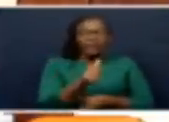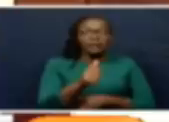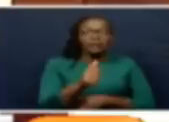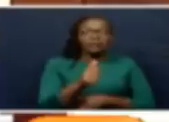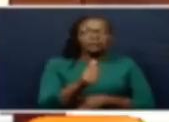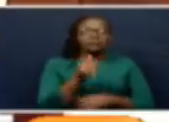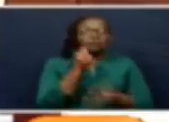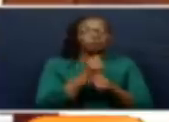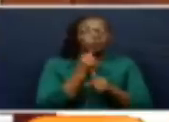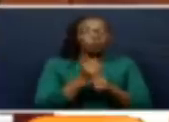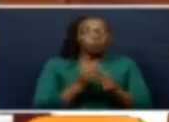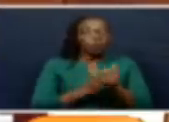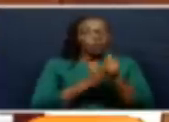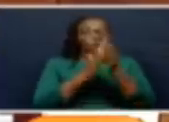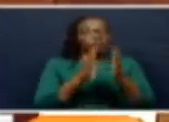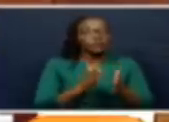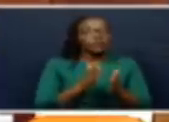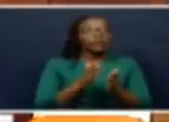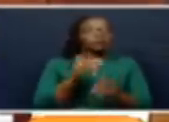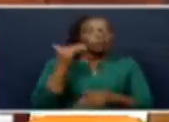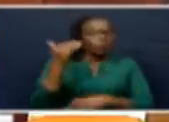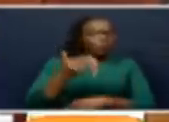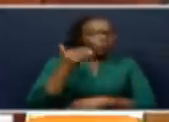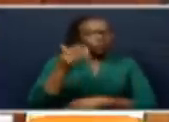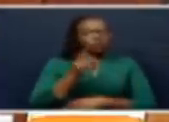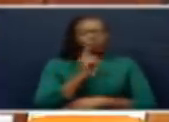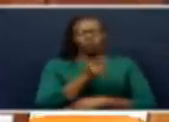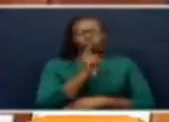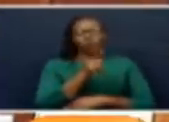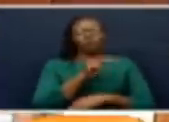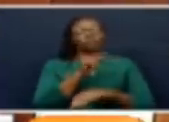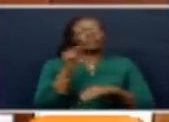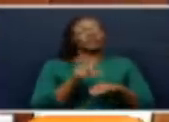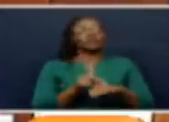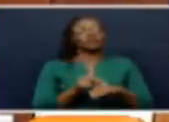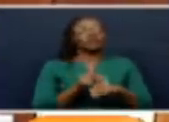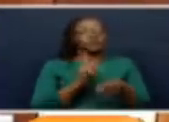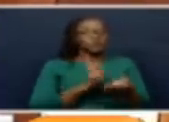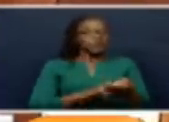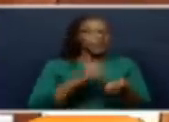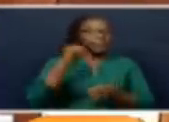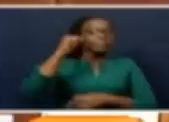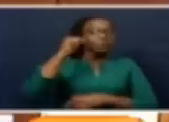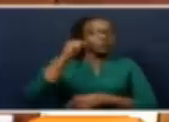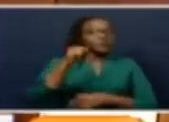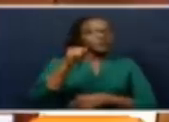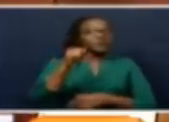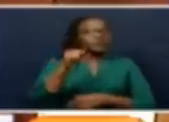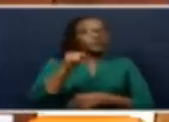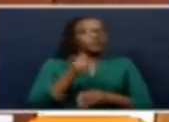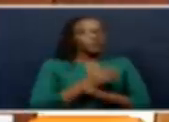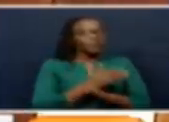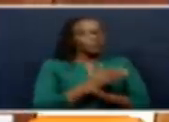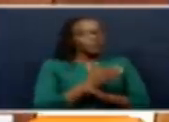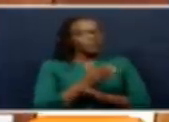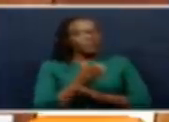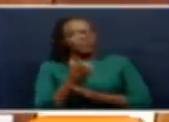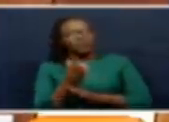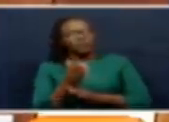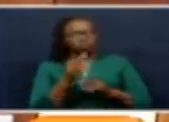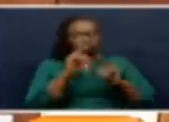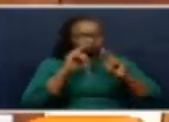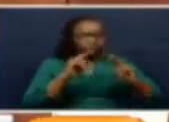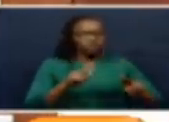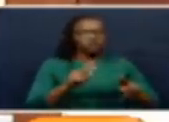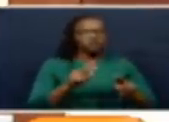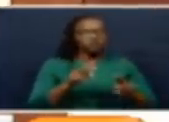leader would always caution the nation when politics are derailing the peaceful